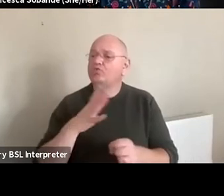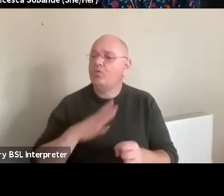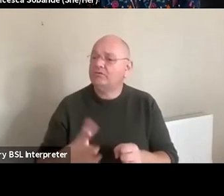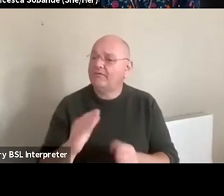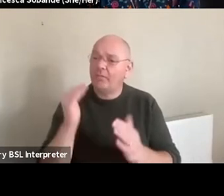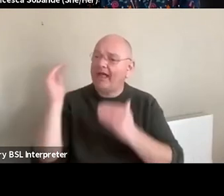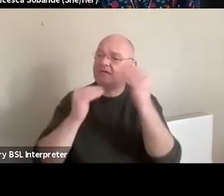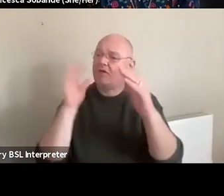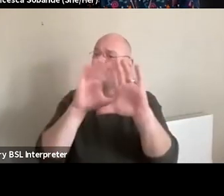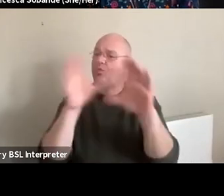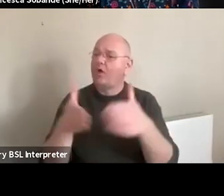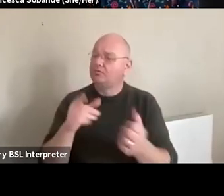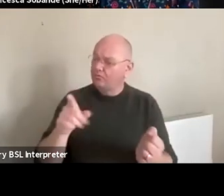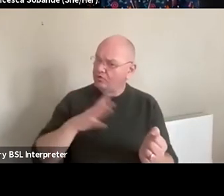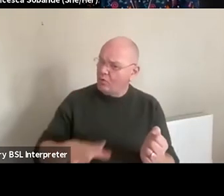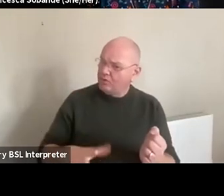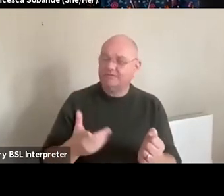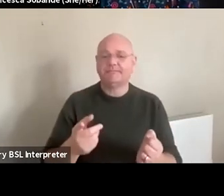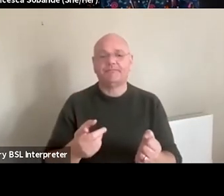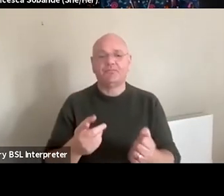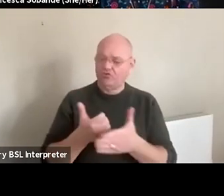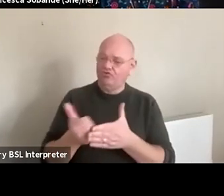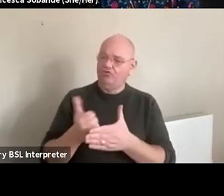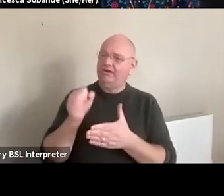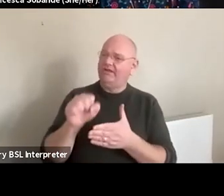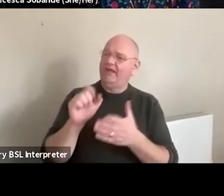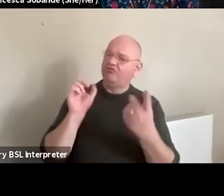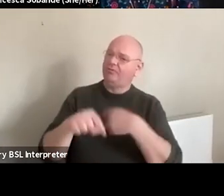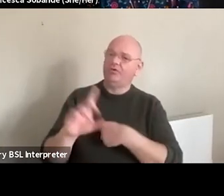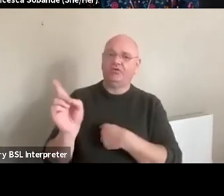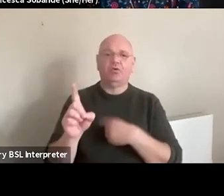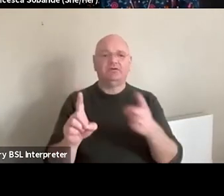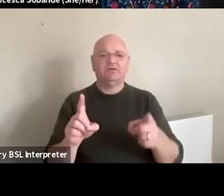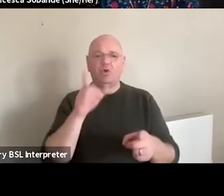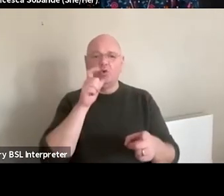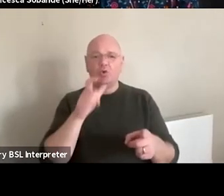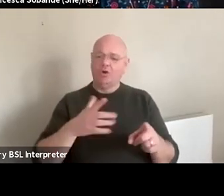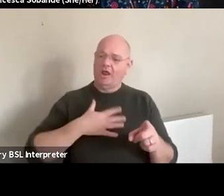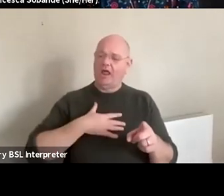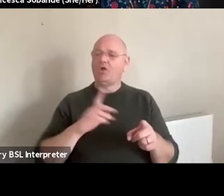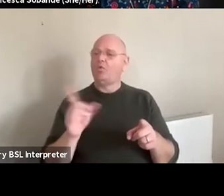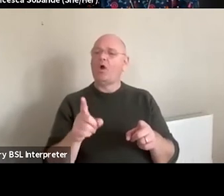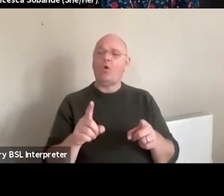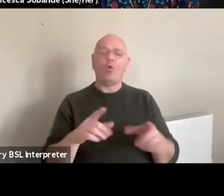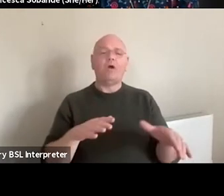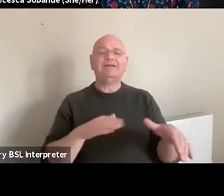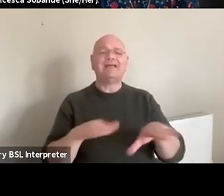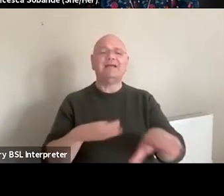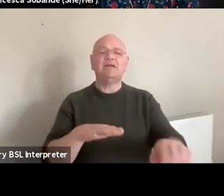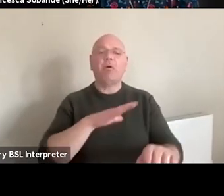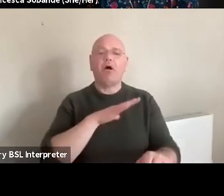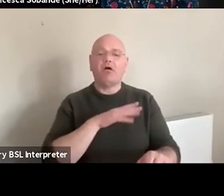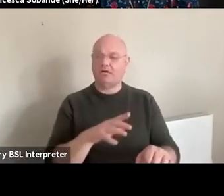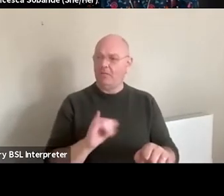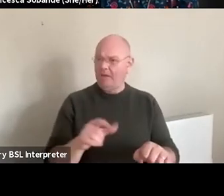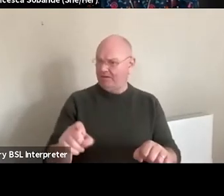like. And kind of the stock response is always that, oh, we really like a skate park. And regardless of whether or not any of them skate or have any